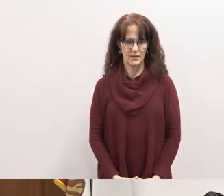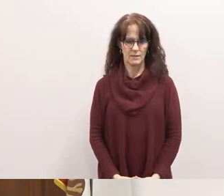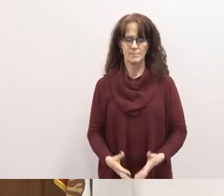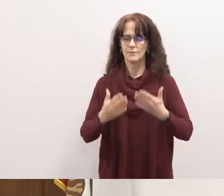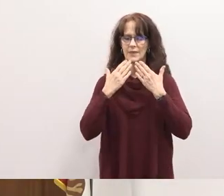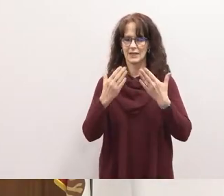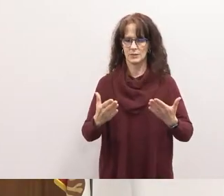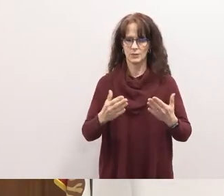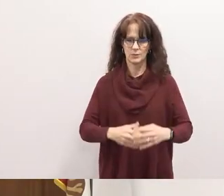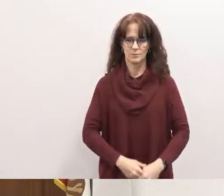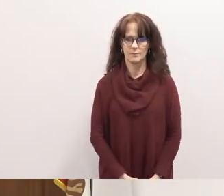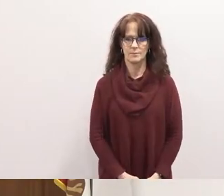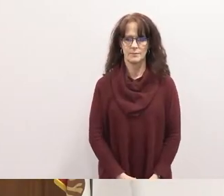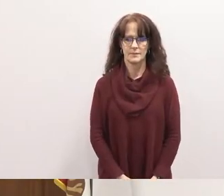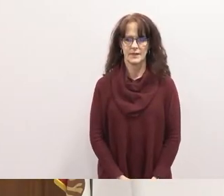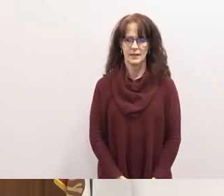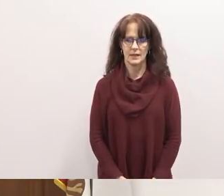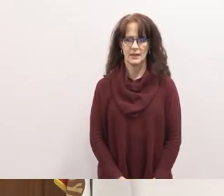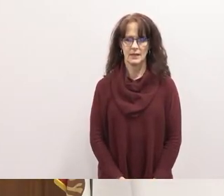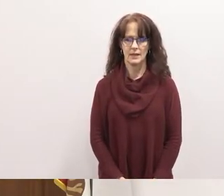Thank you.